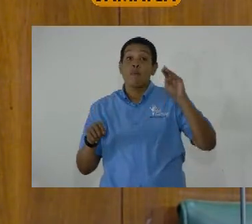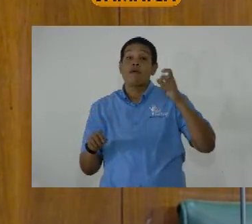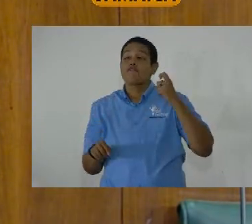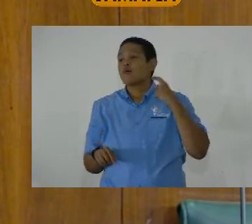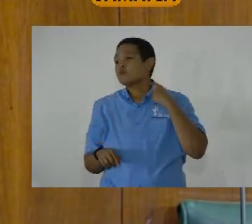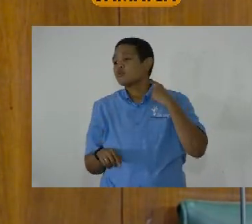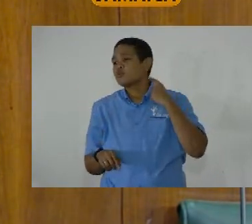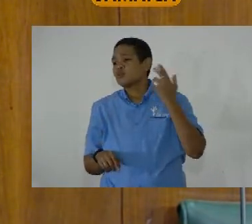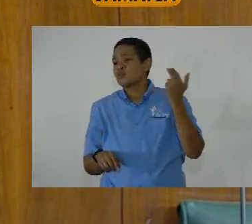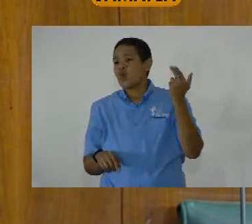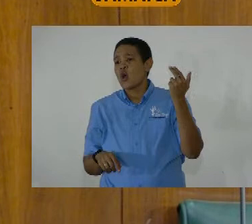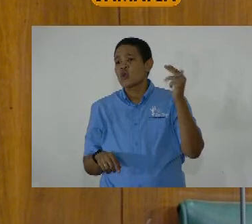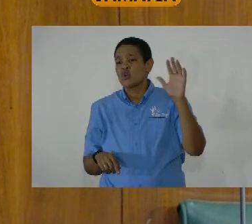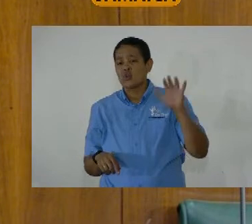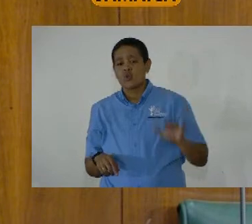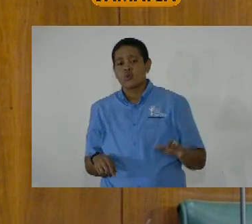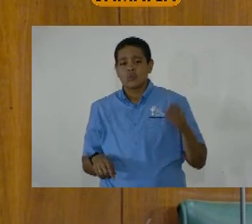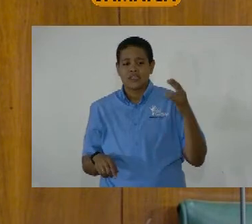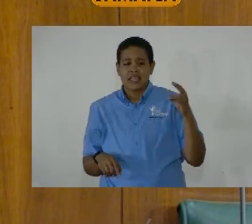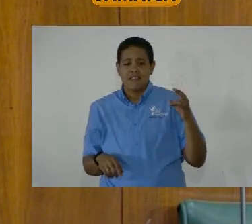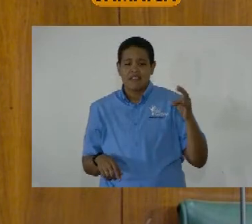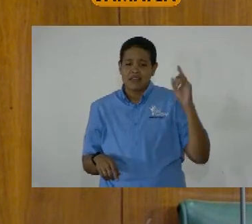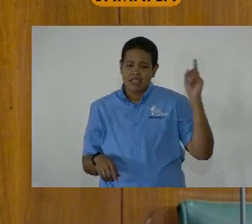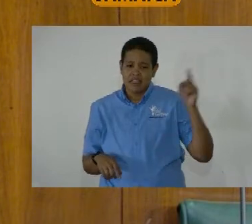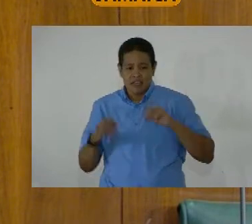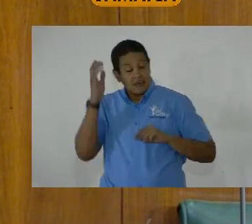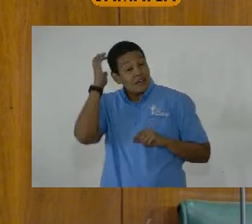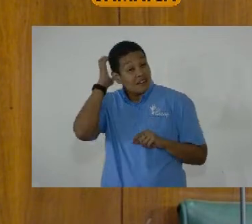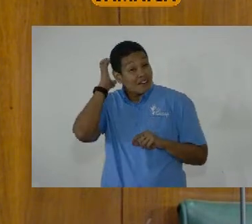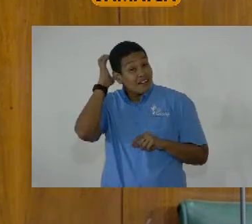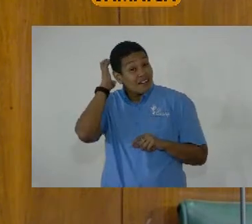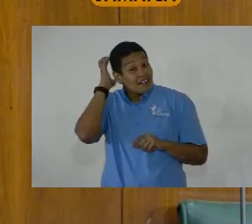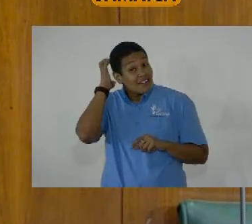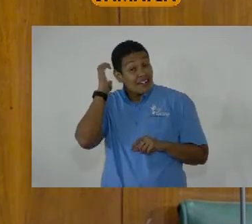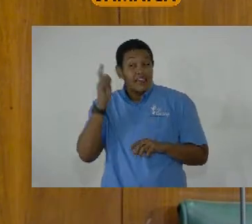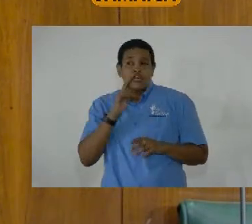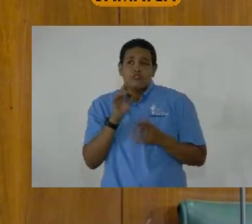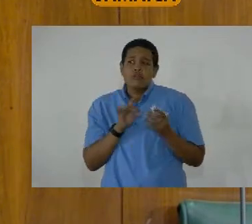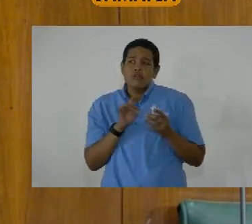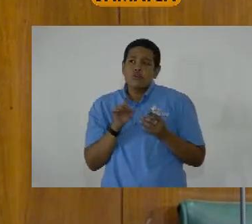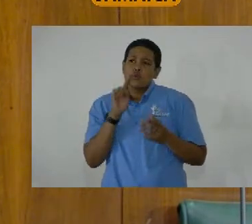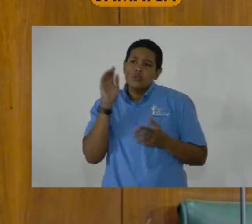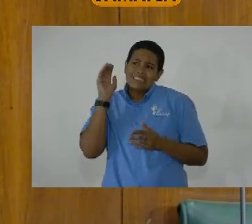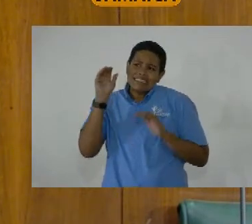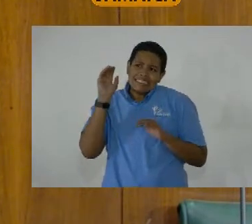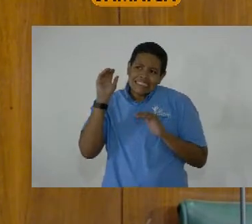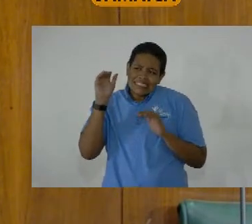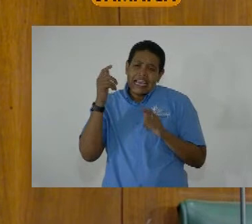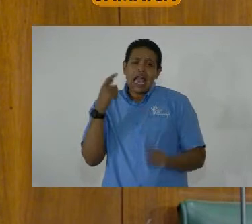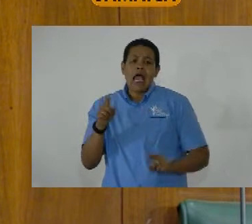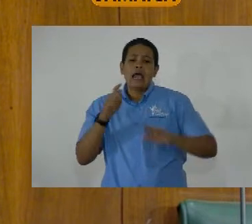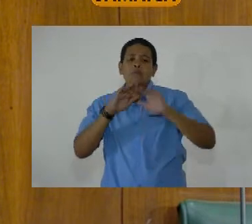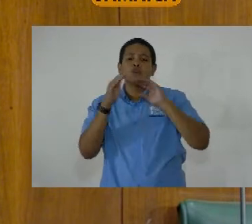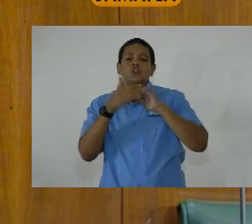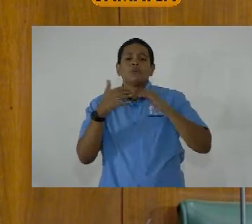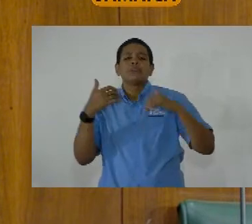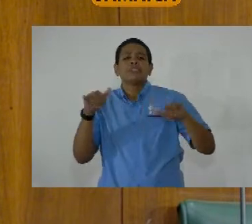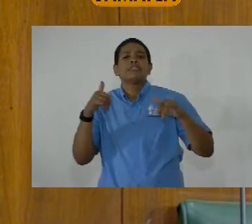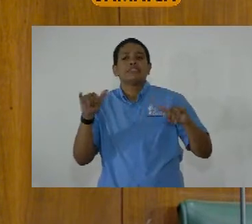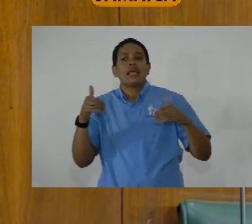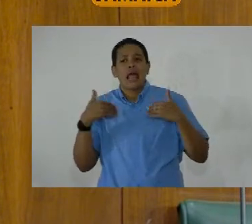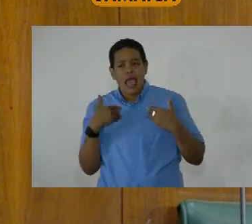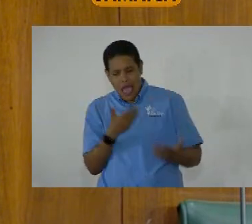June 13th to 17th, is testimony to the appeal Jamaica continues to